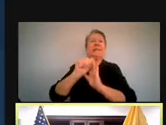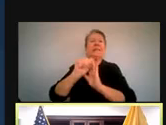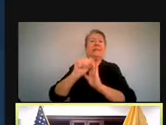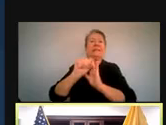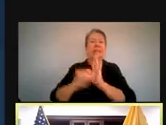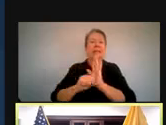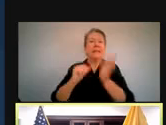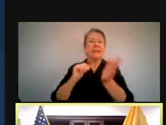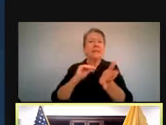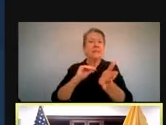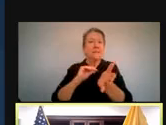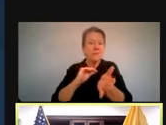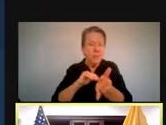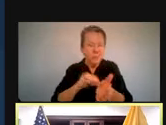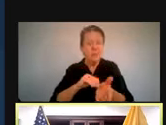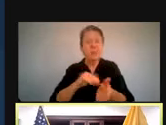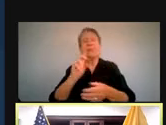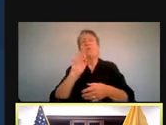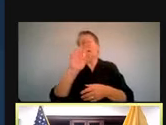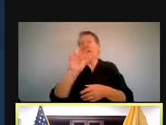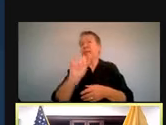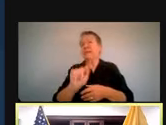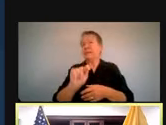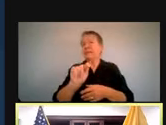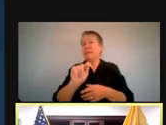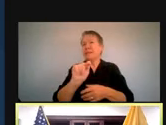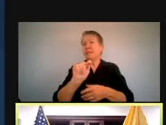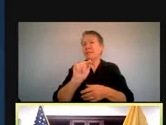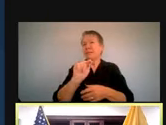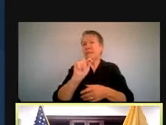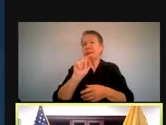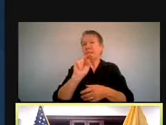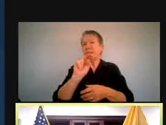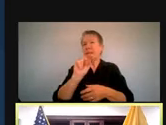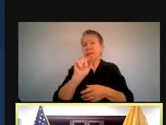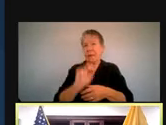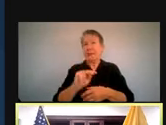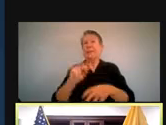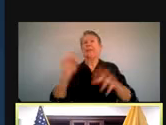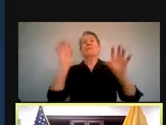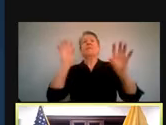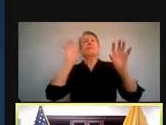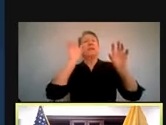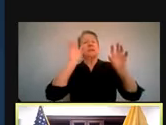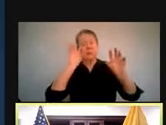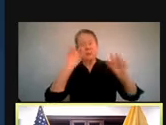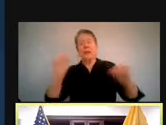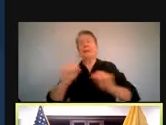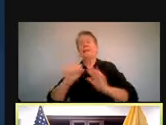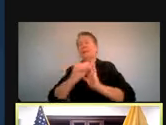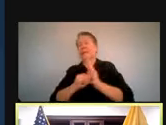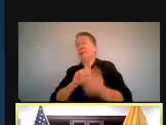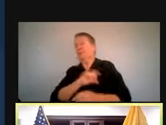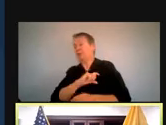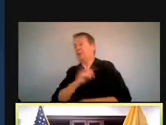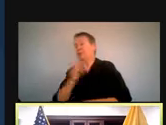Christina Tan, and another guy who needs no introduction, the Superintendent of the State Police, Colonel Pat